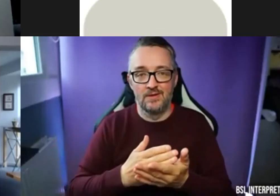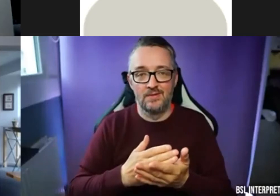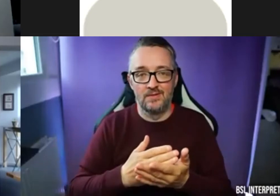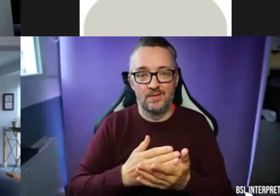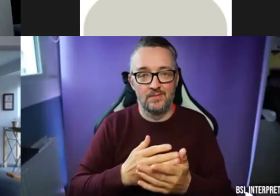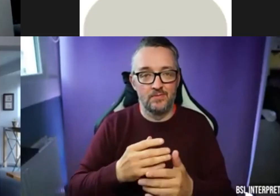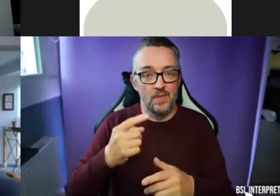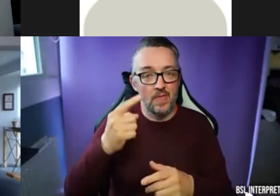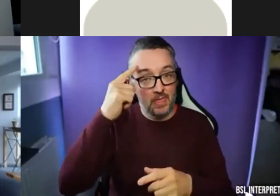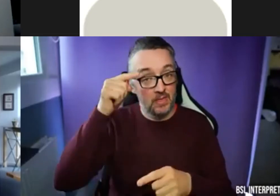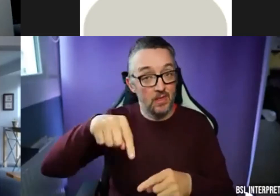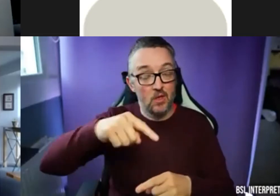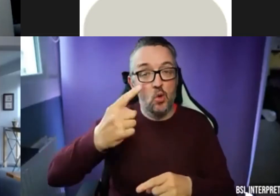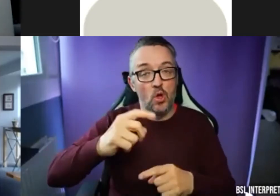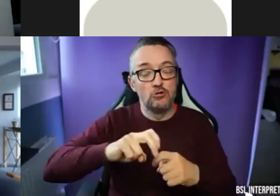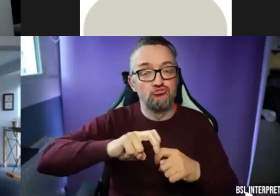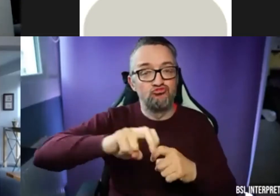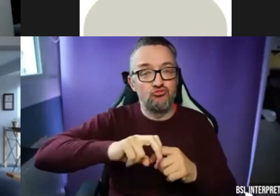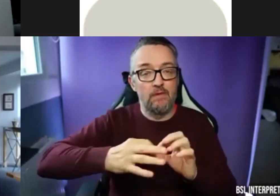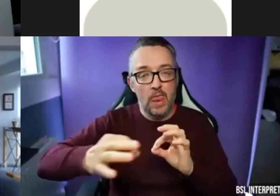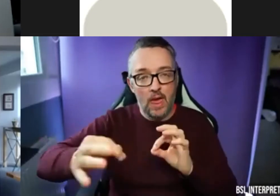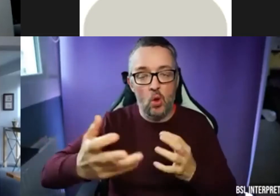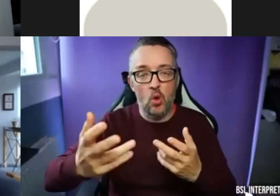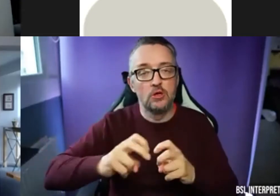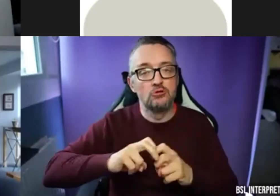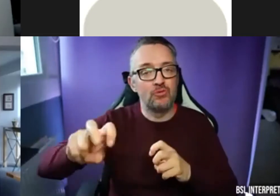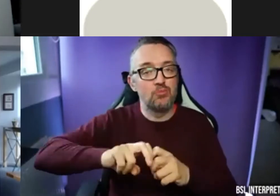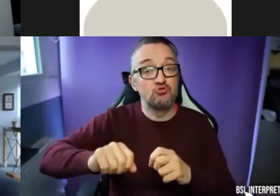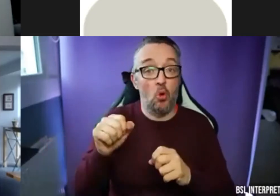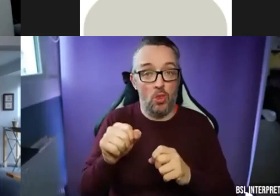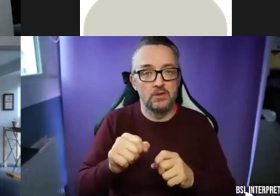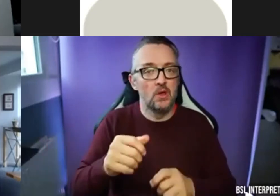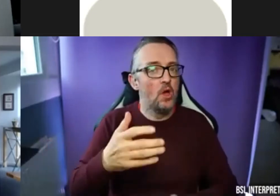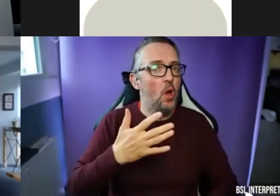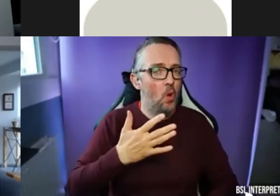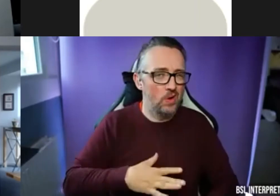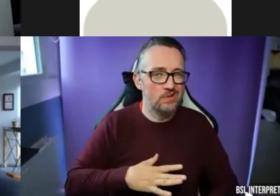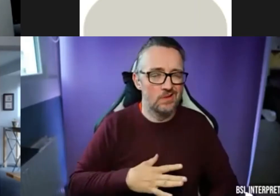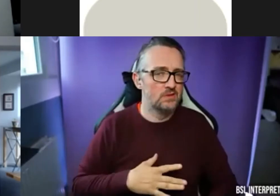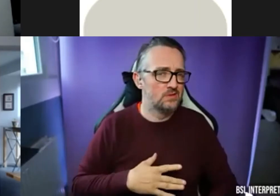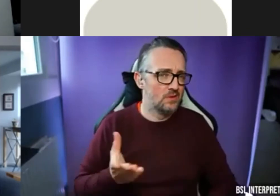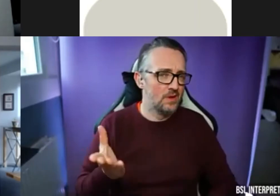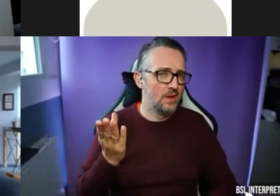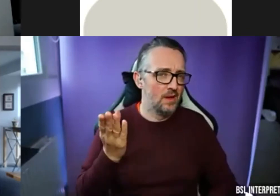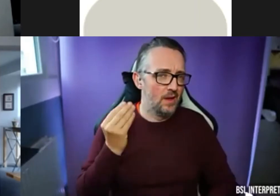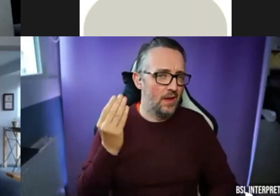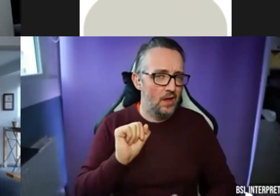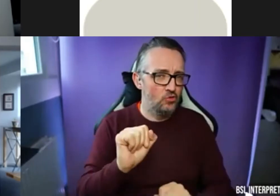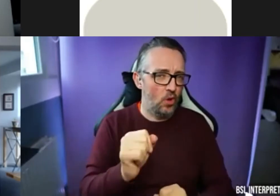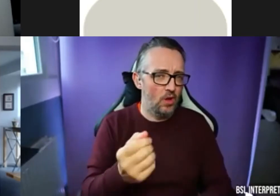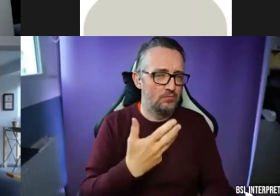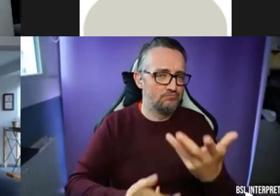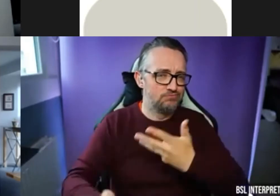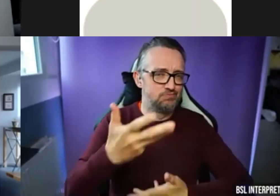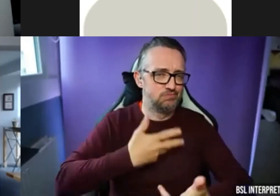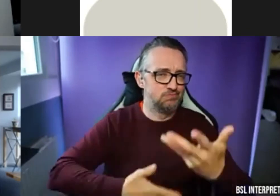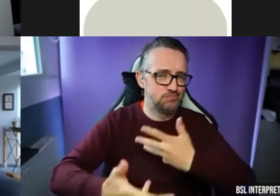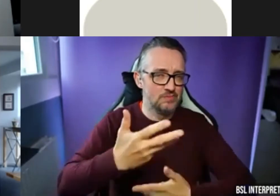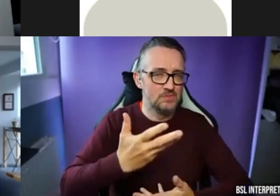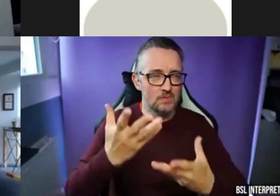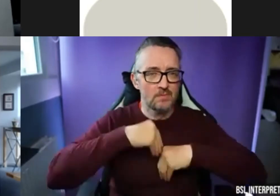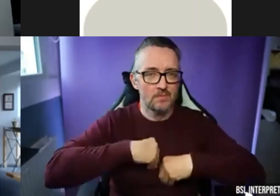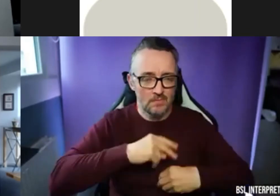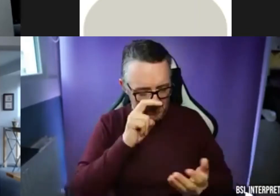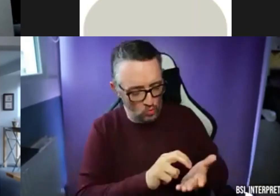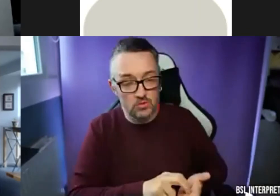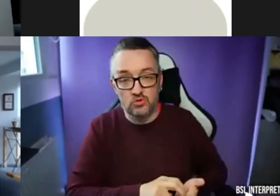from Traveline and Transport Scotland are very keen to hear about the different ways that they can do things differently and to build on that. So